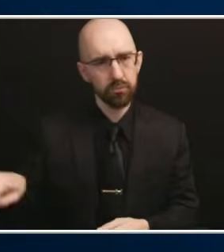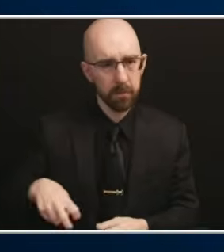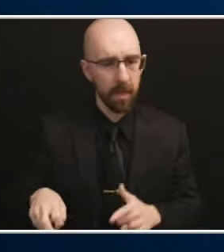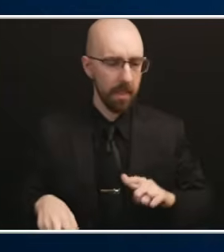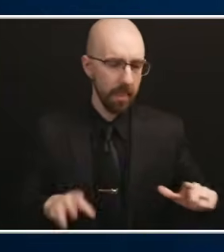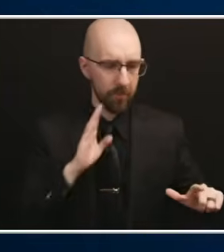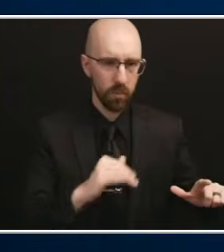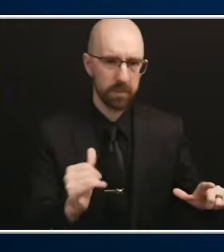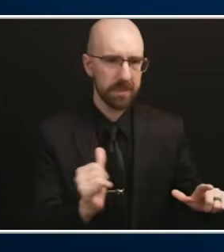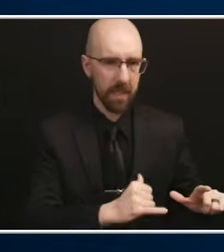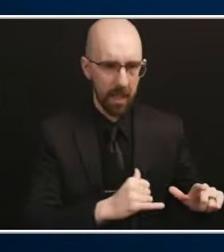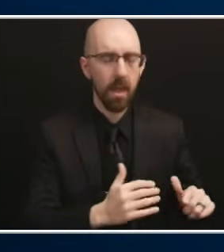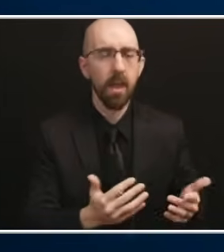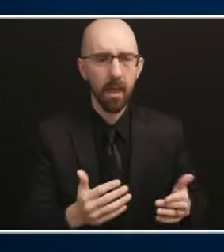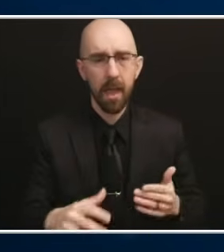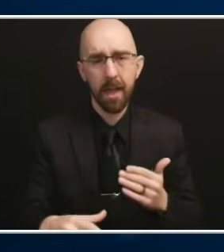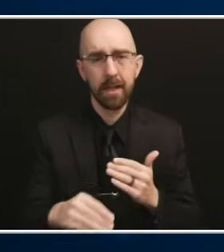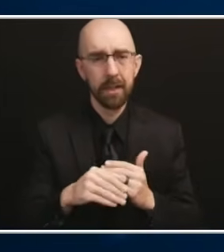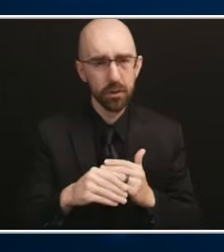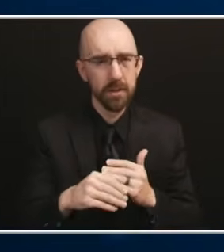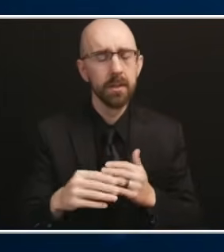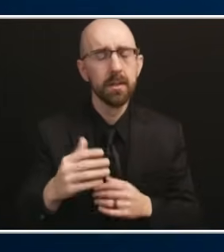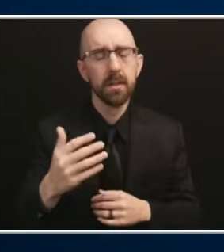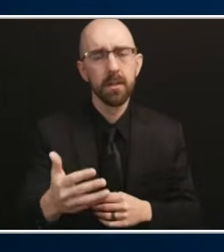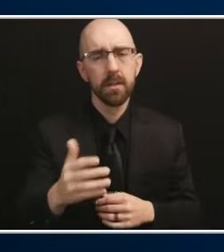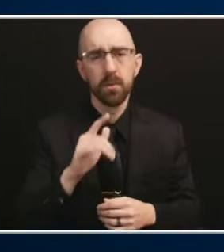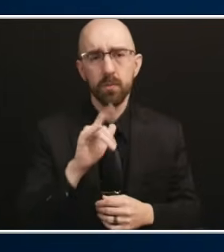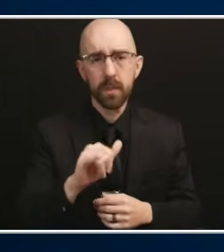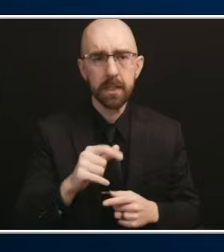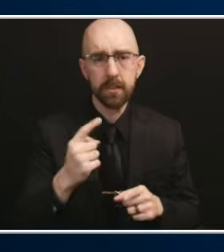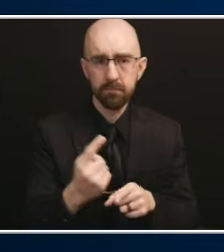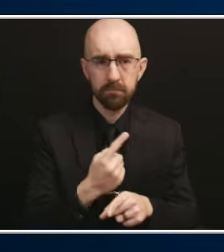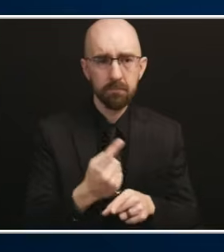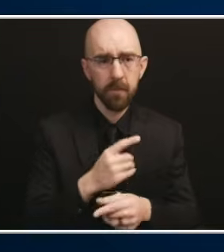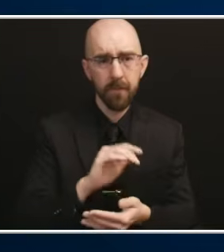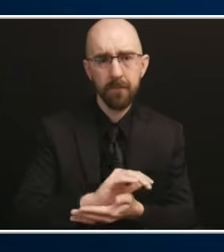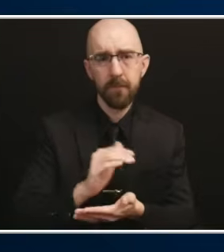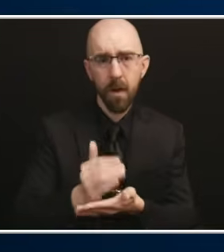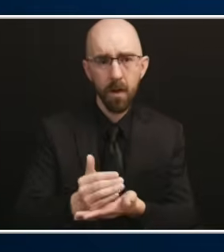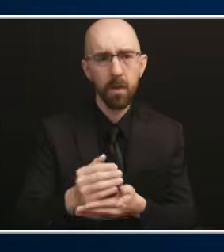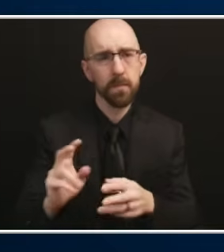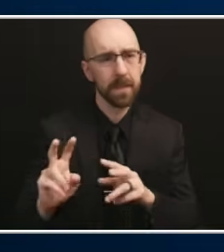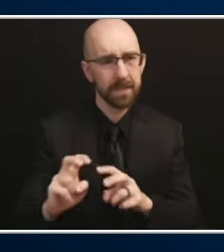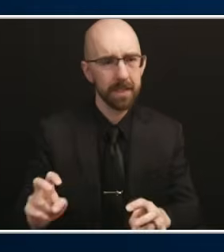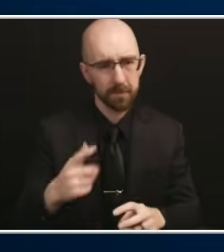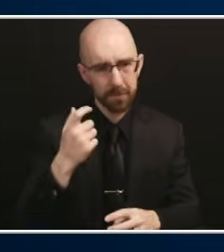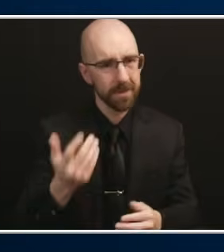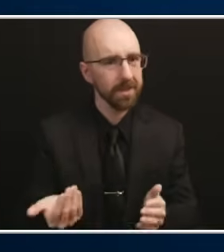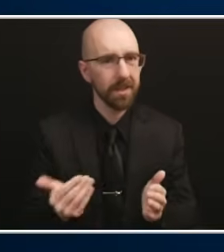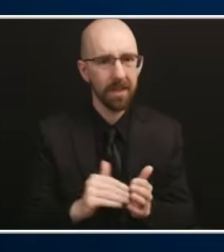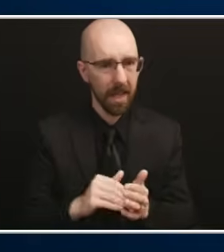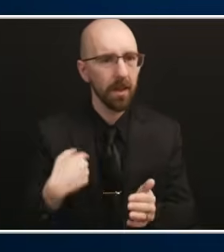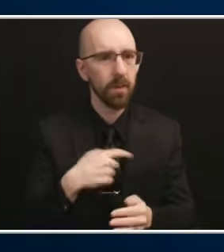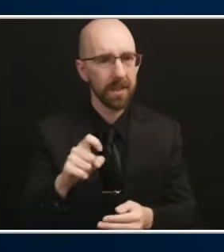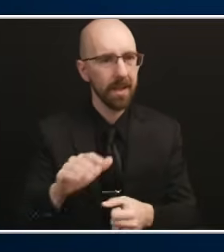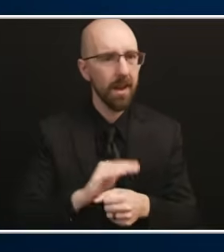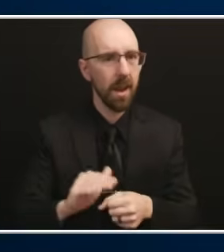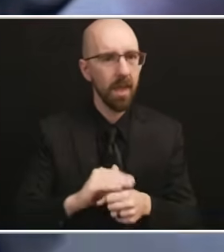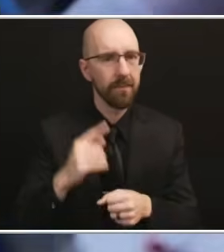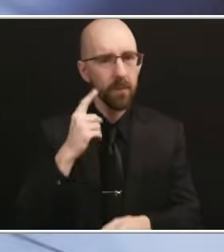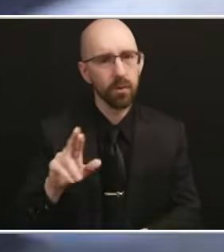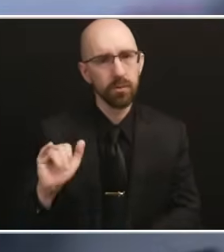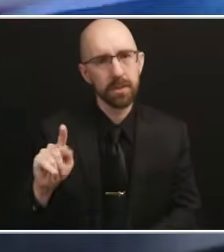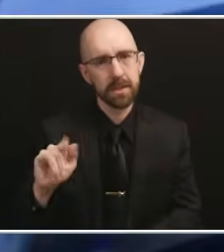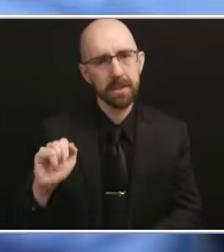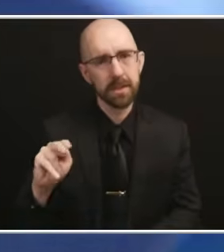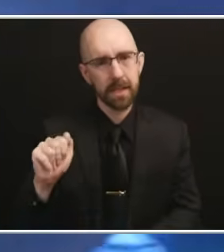And then additionally, the really accurate volume assessments, because again, we need enough for Christina, we need enough for the donor to